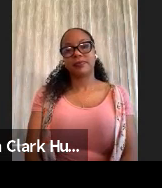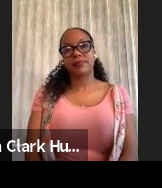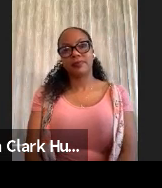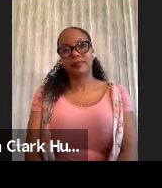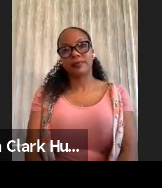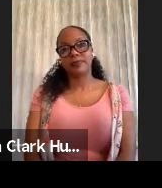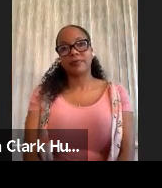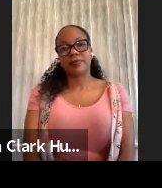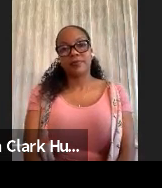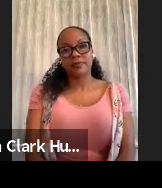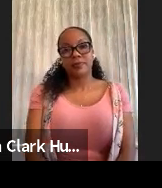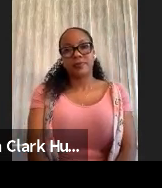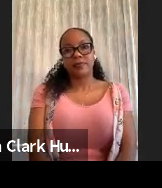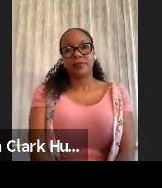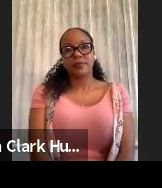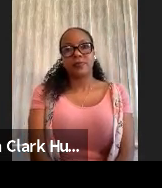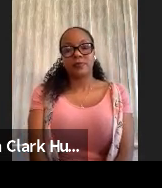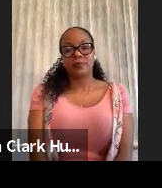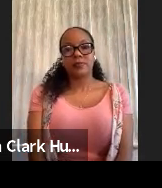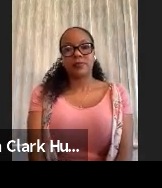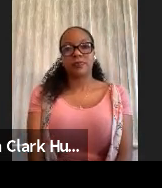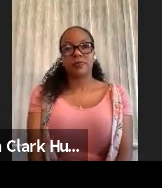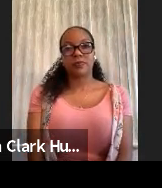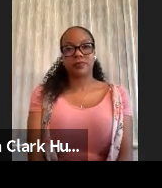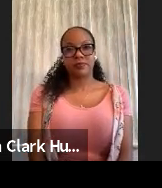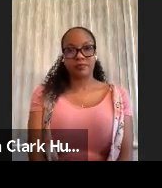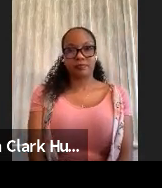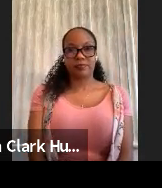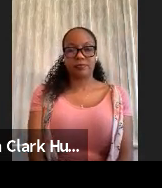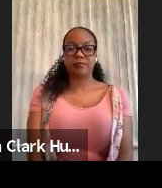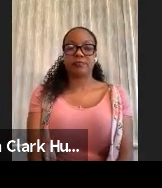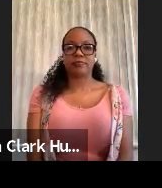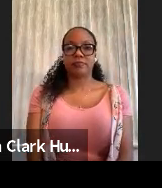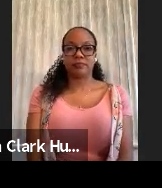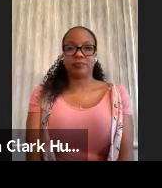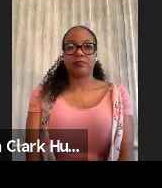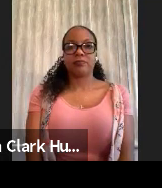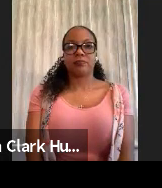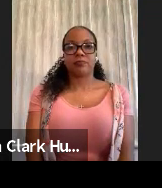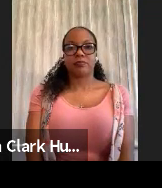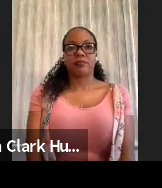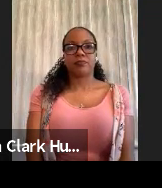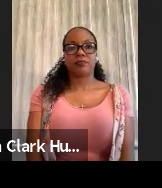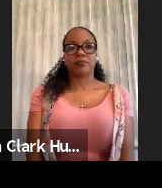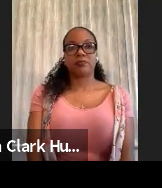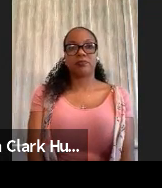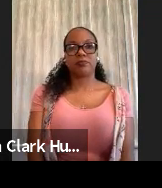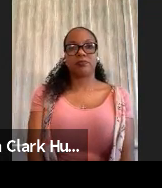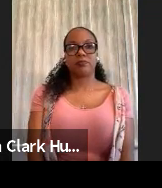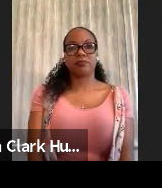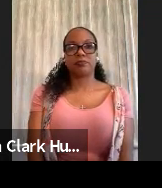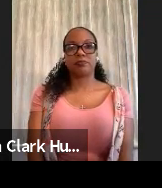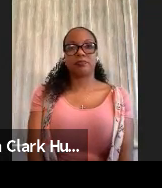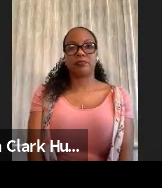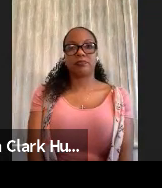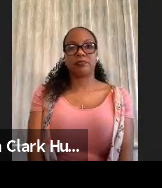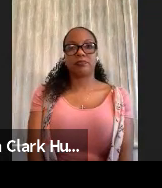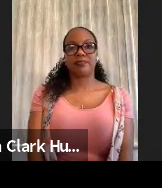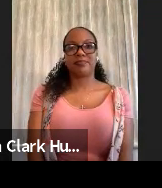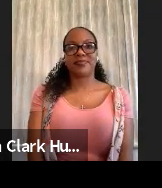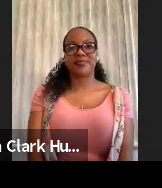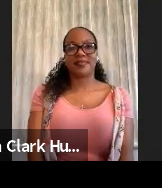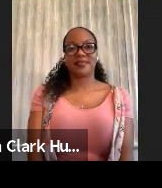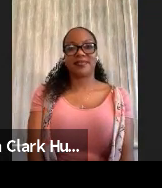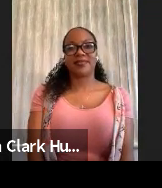held against the tenant when they apply for the next apartment. So as much as possible, we want this to be pre-court.